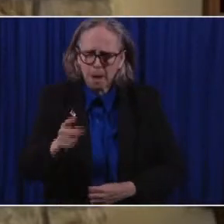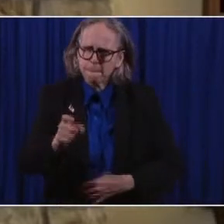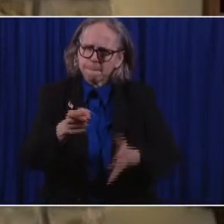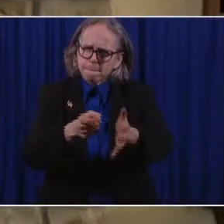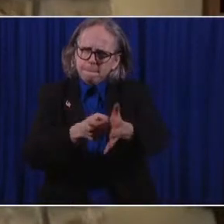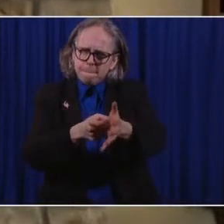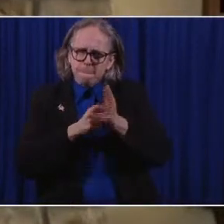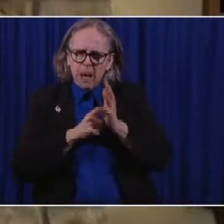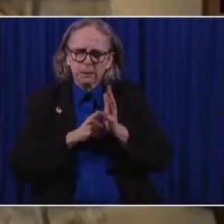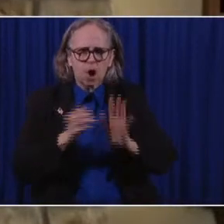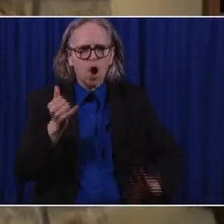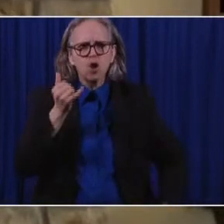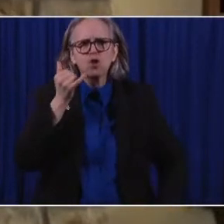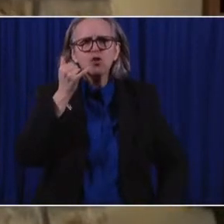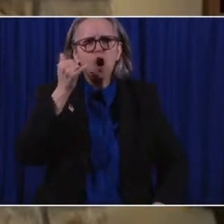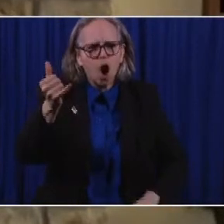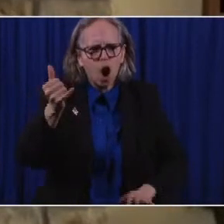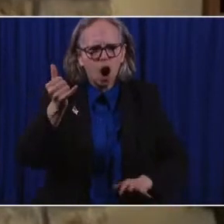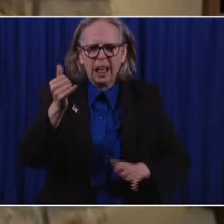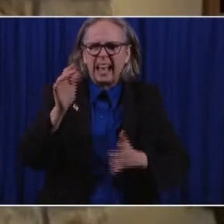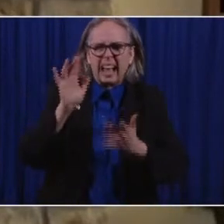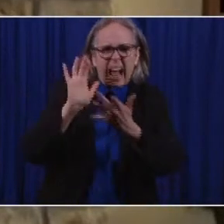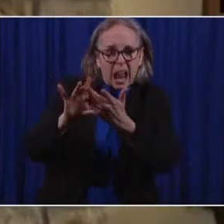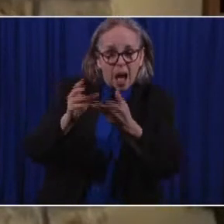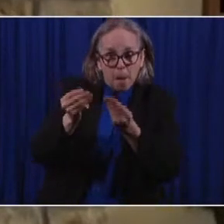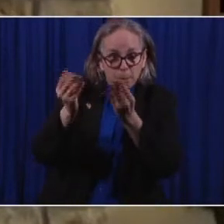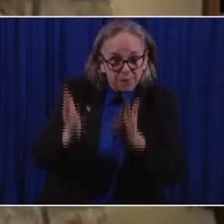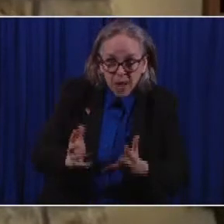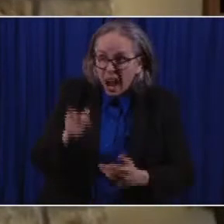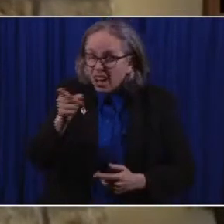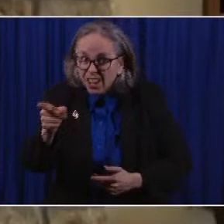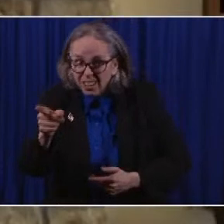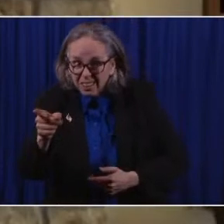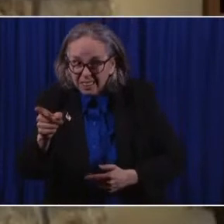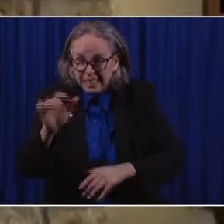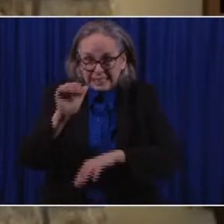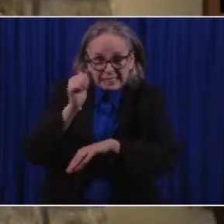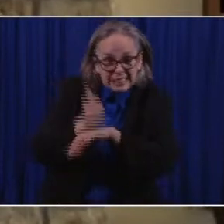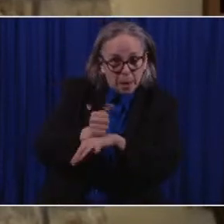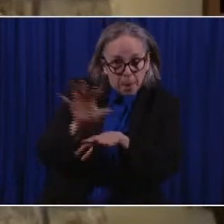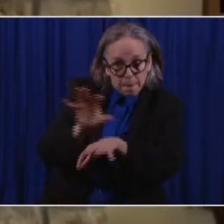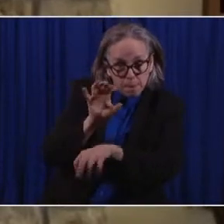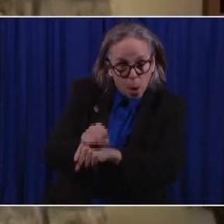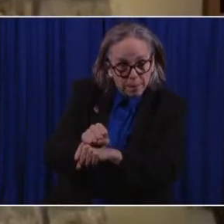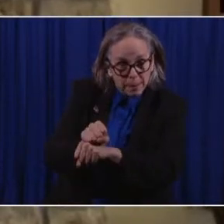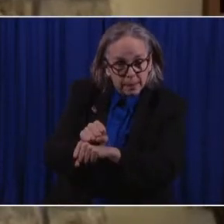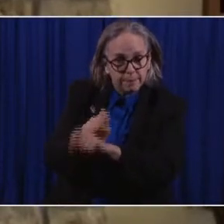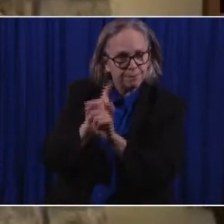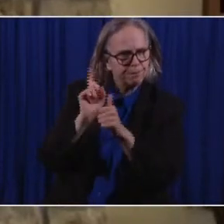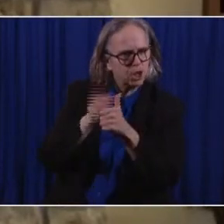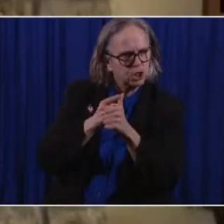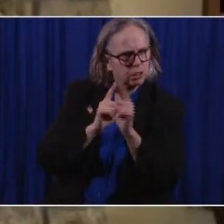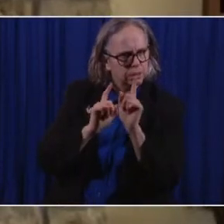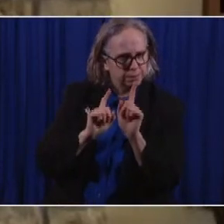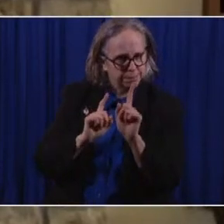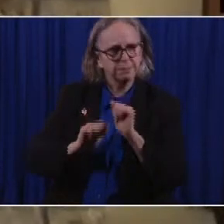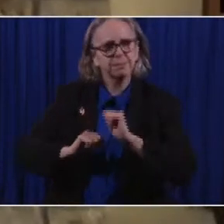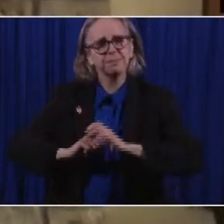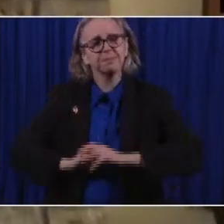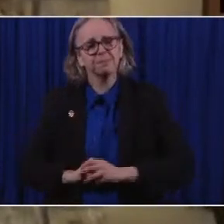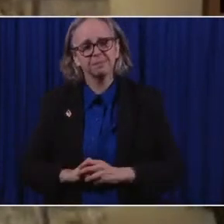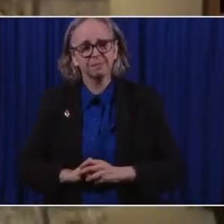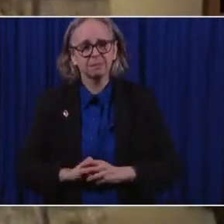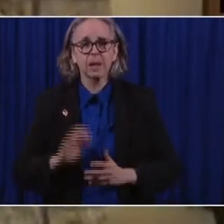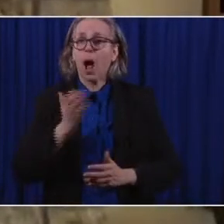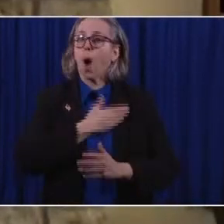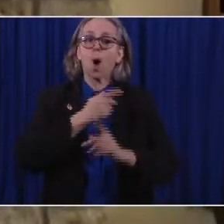then contact these providers to make those arrangements. Looking forward, our goal is on January 25th,